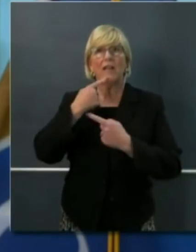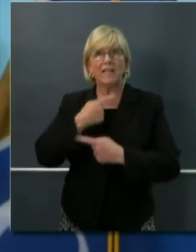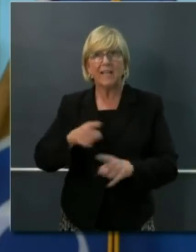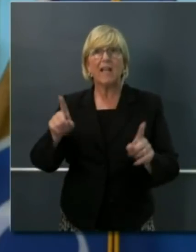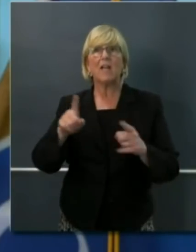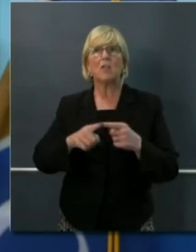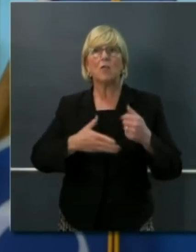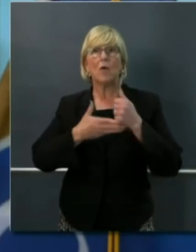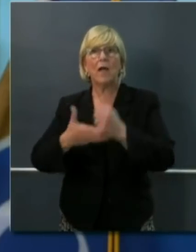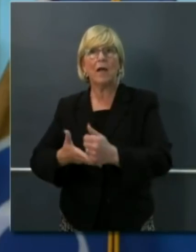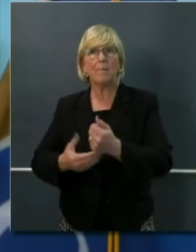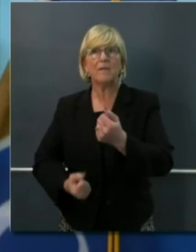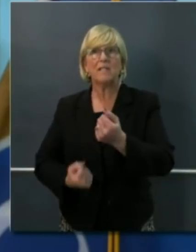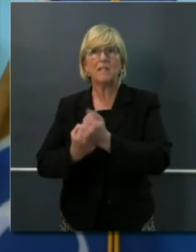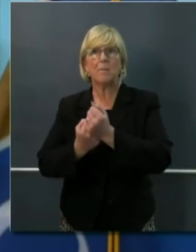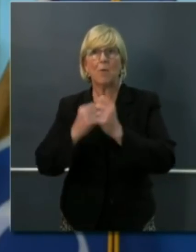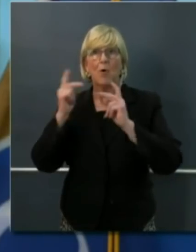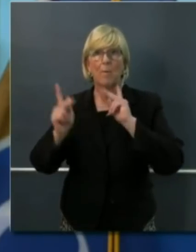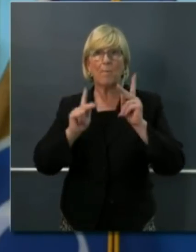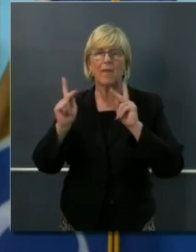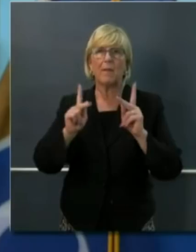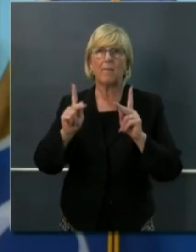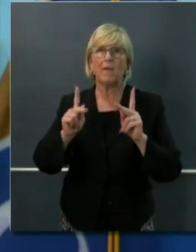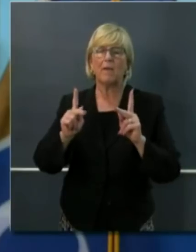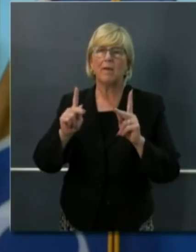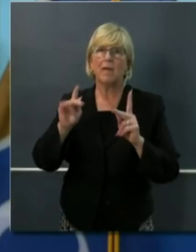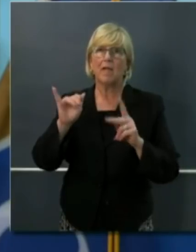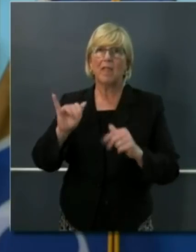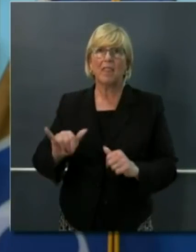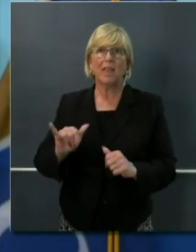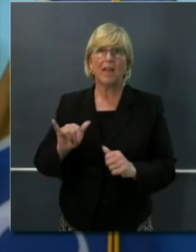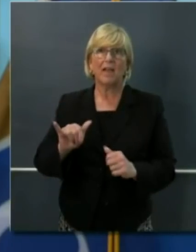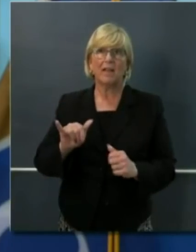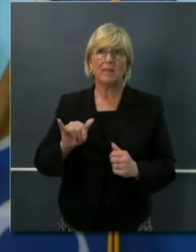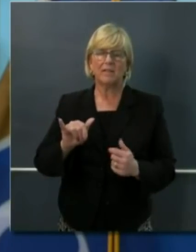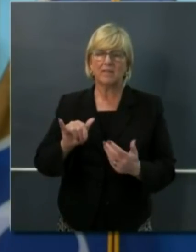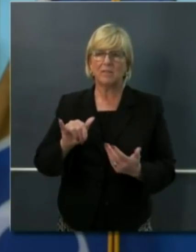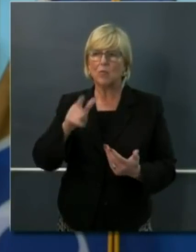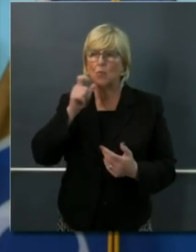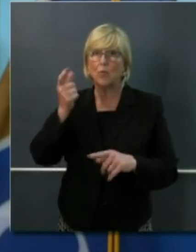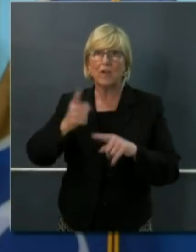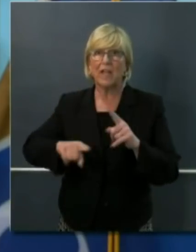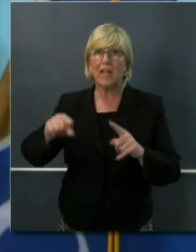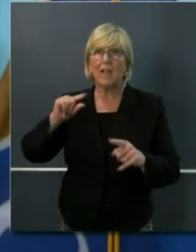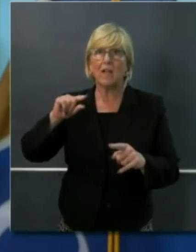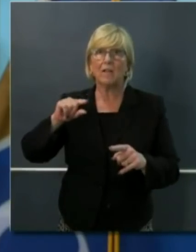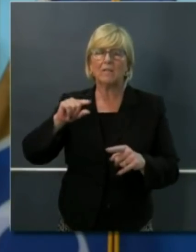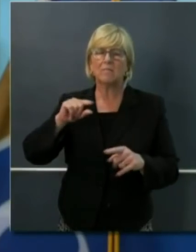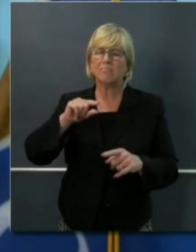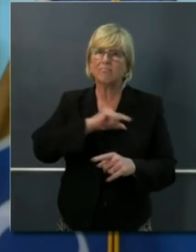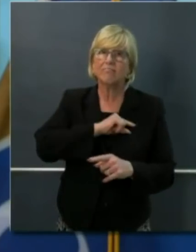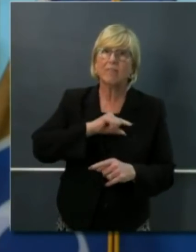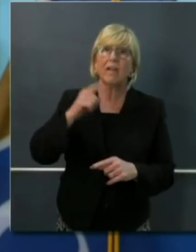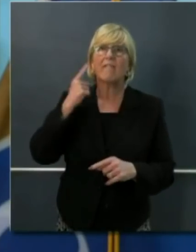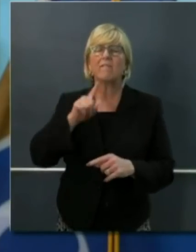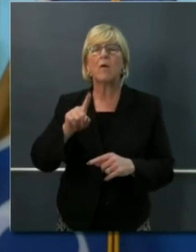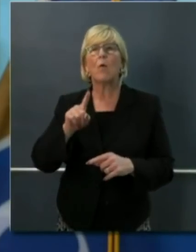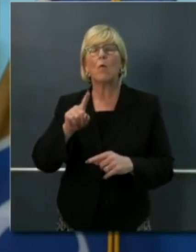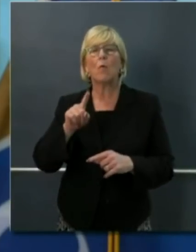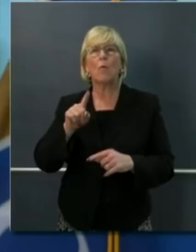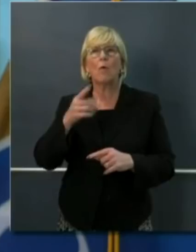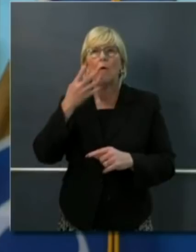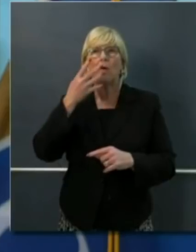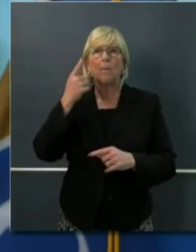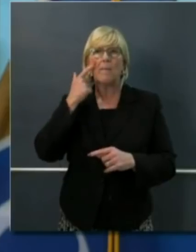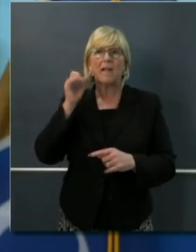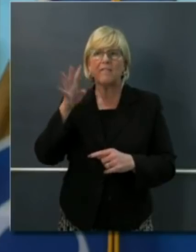help support people in times of need that otherwise aren't availing themselves to unemployment insurance, including people regardless of their immigration